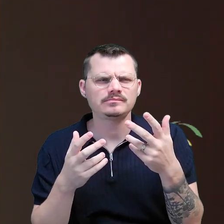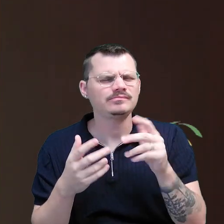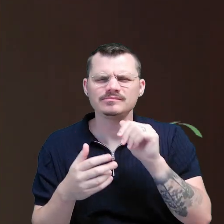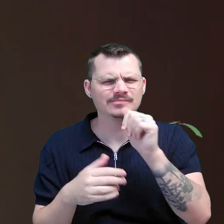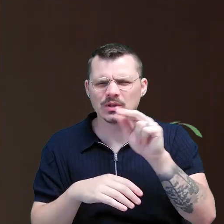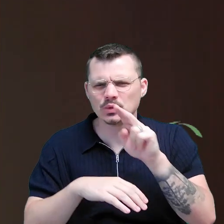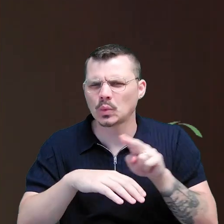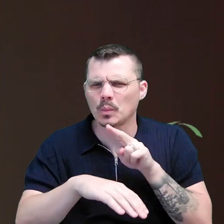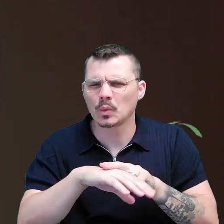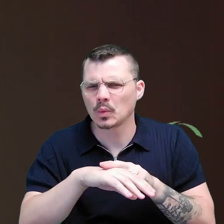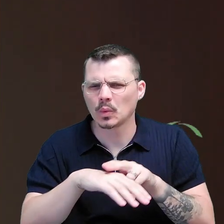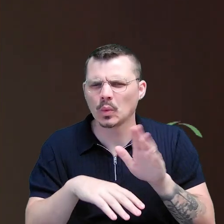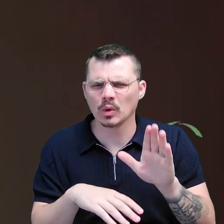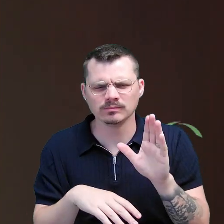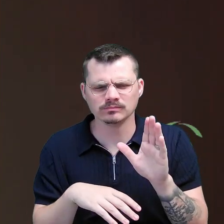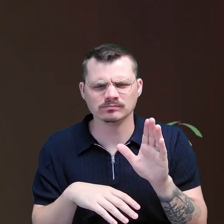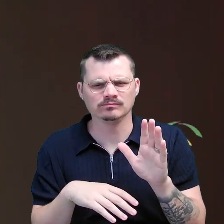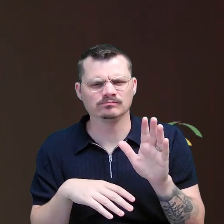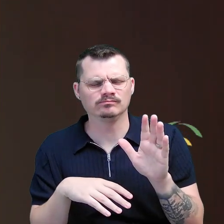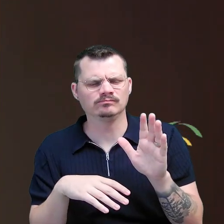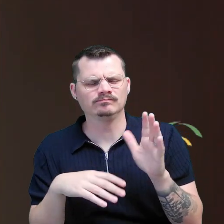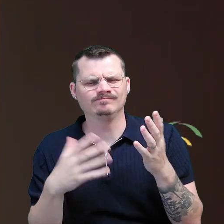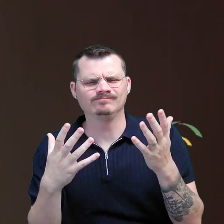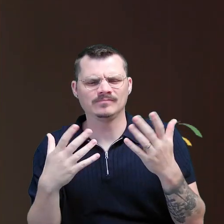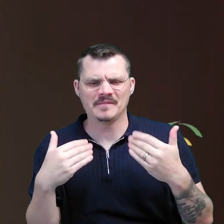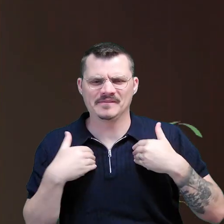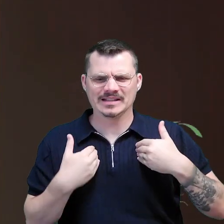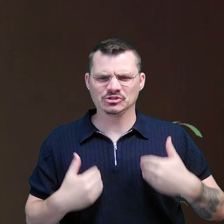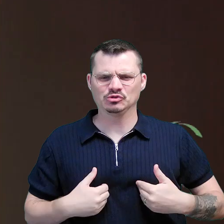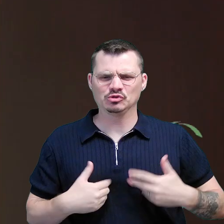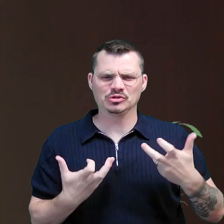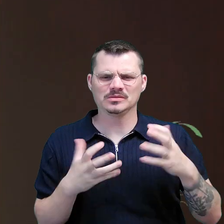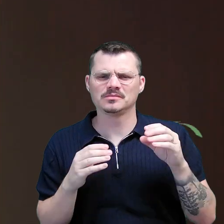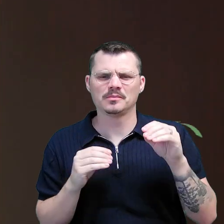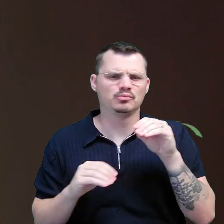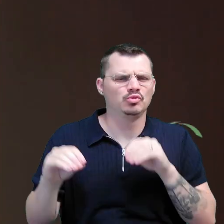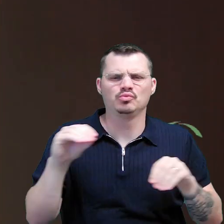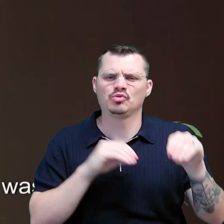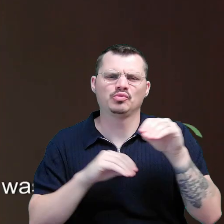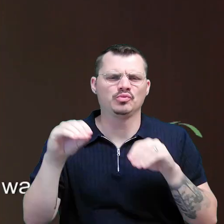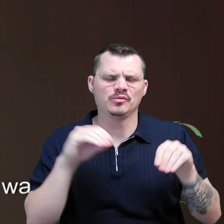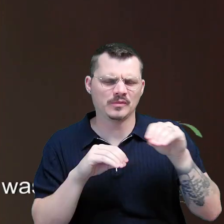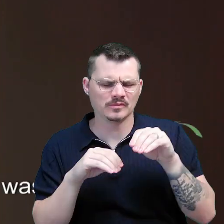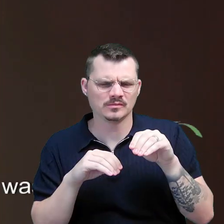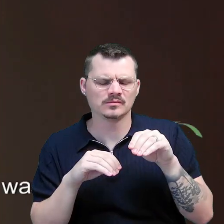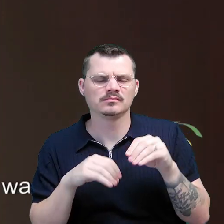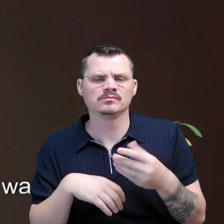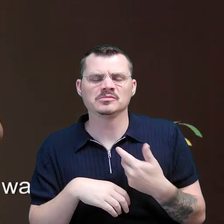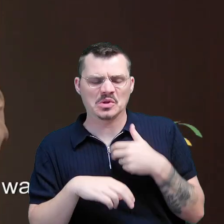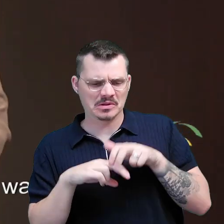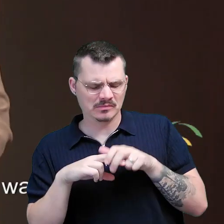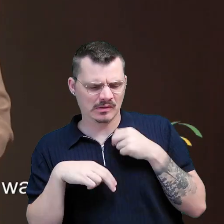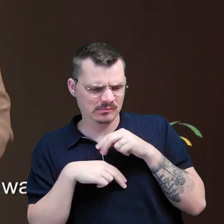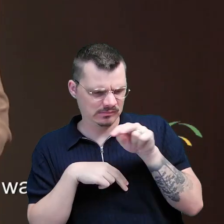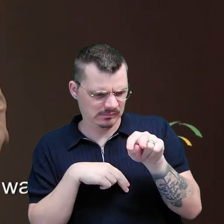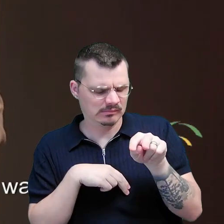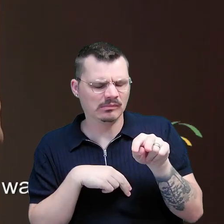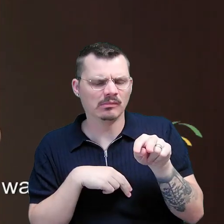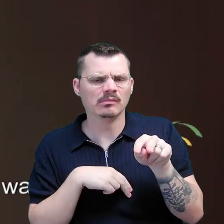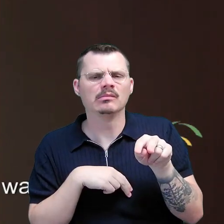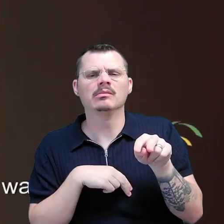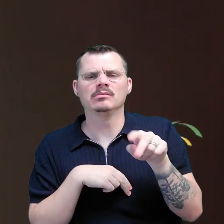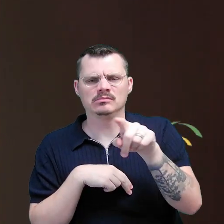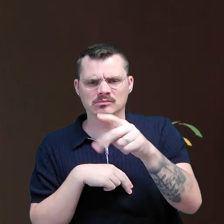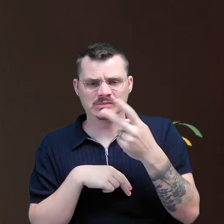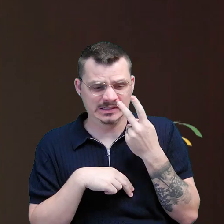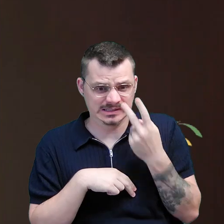very unusual physical movements. And as you watched him, you could see